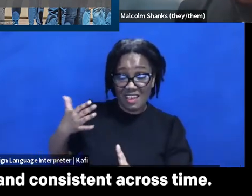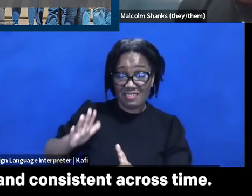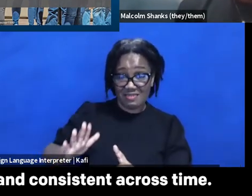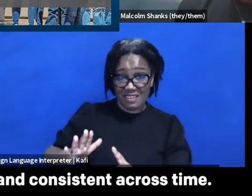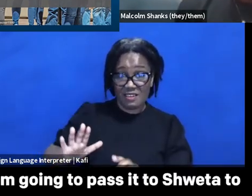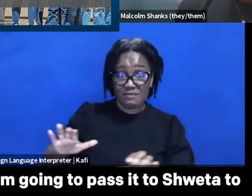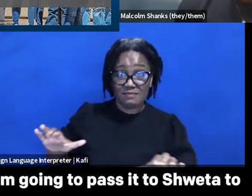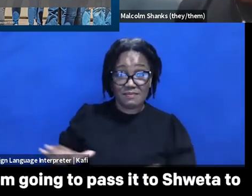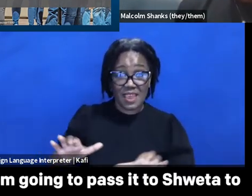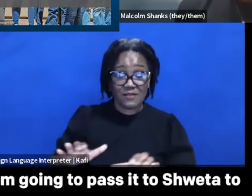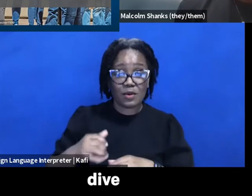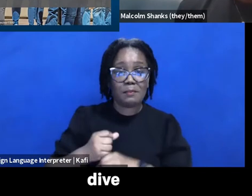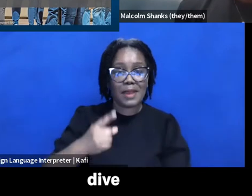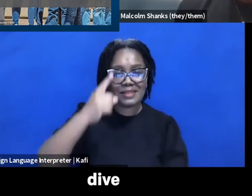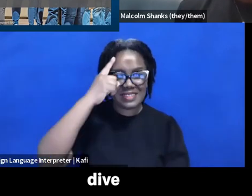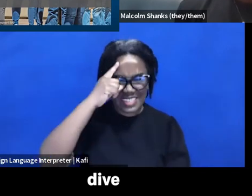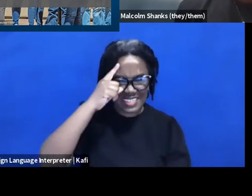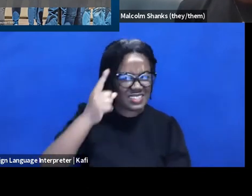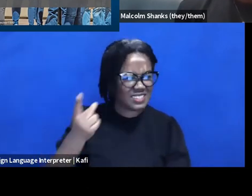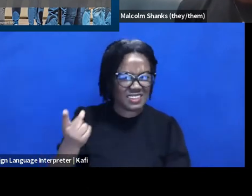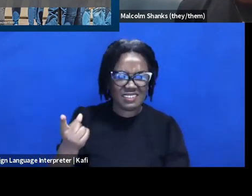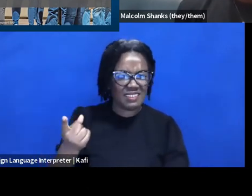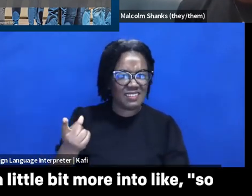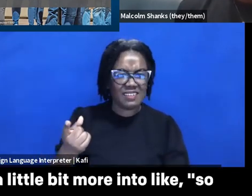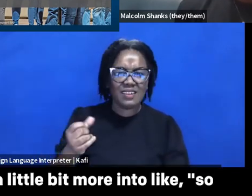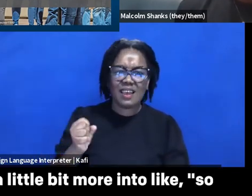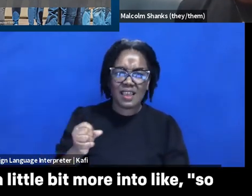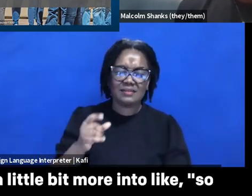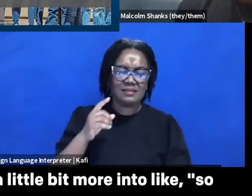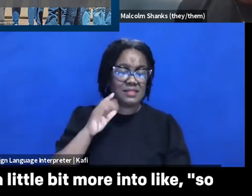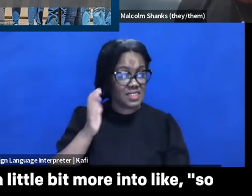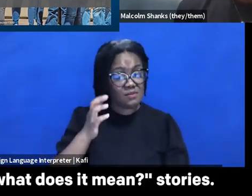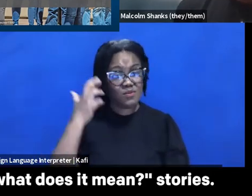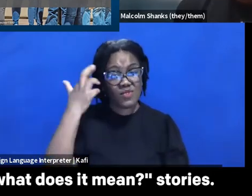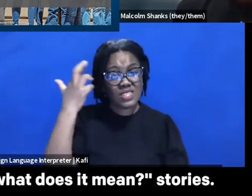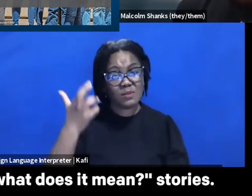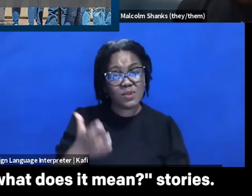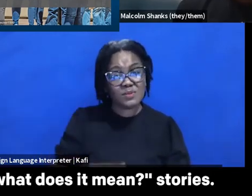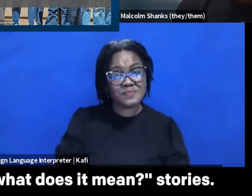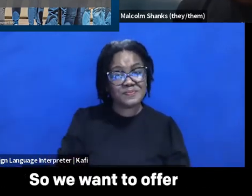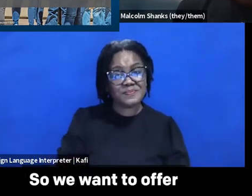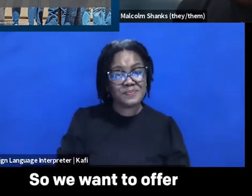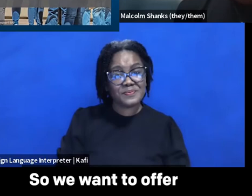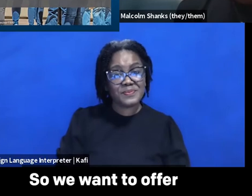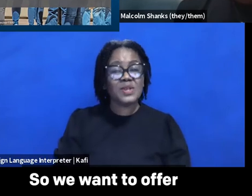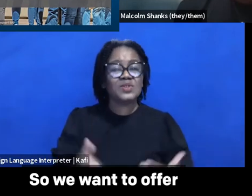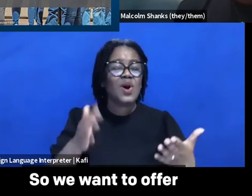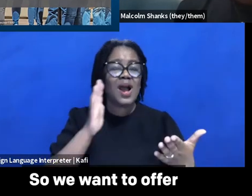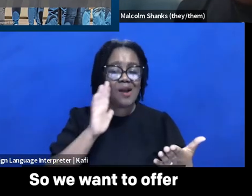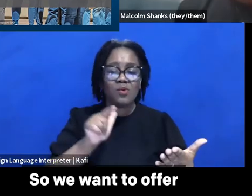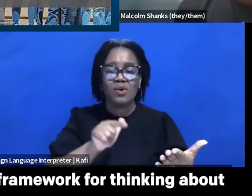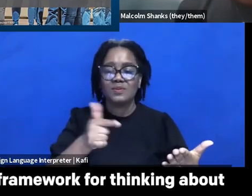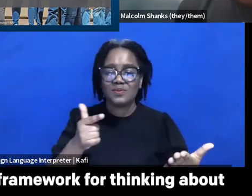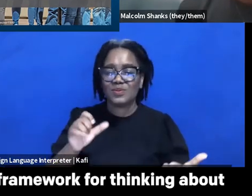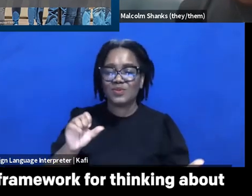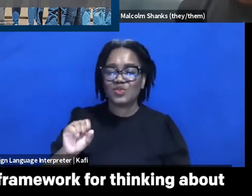time. So I'm going to pass it to Shweta to dive a little bit more into like, so what does it mean, stories? So we want to